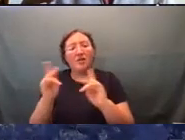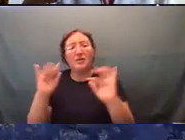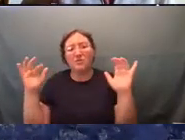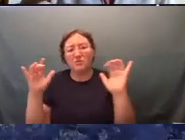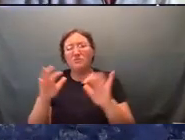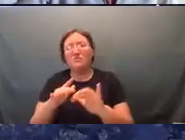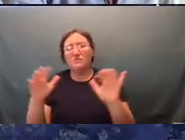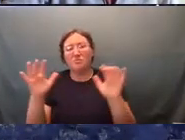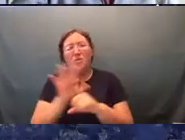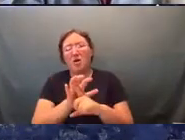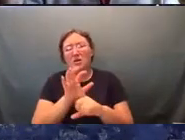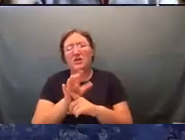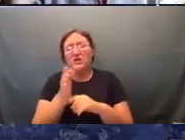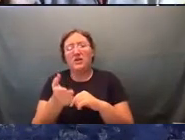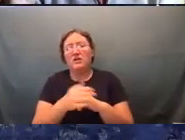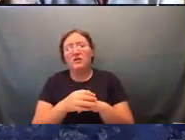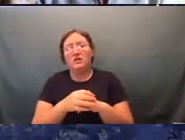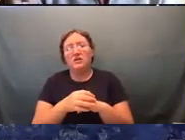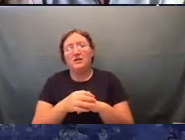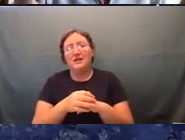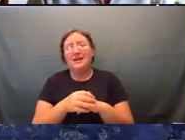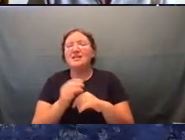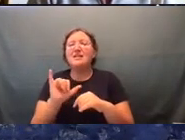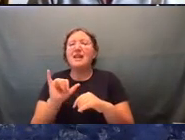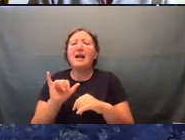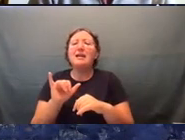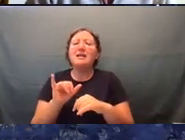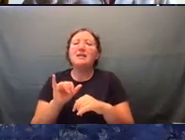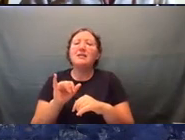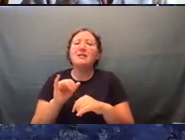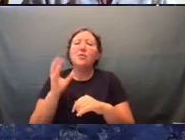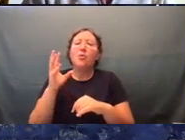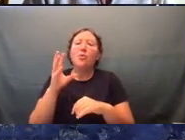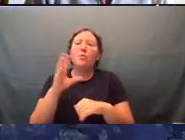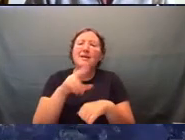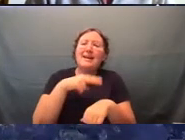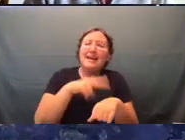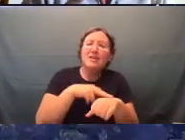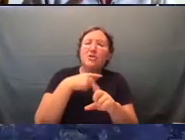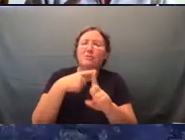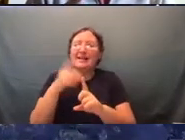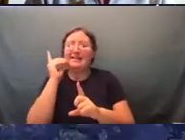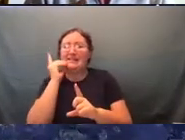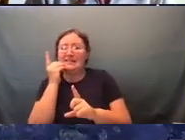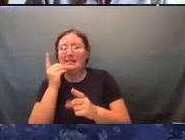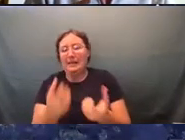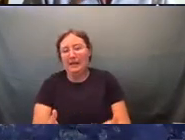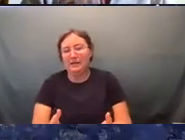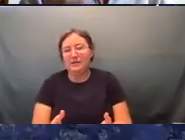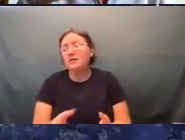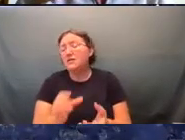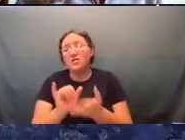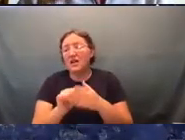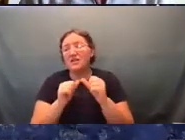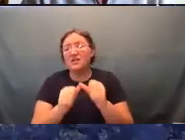time. It's almost wilderness meets Disneyland in a lot of ways. And a lot of that will hold true for the Half Dome hike. If